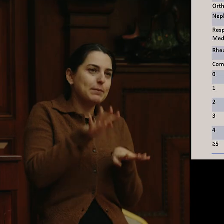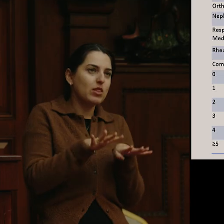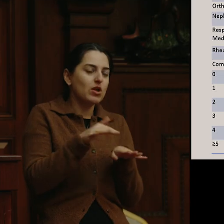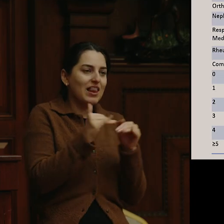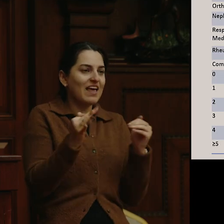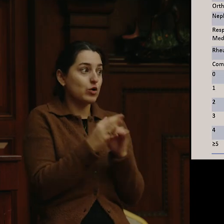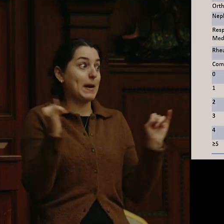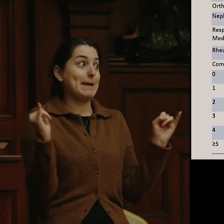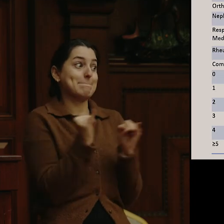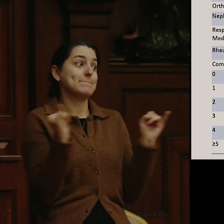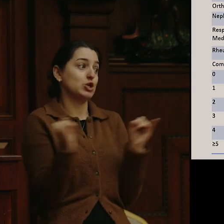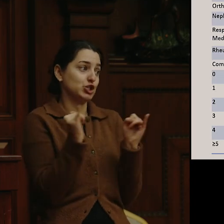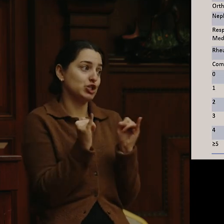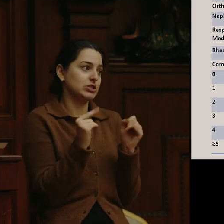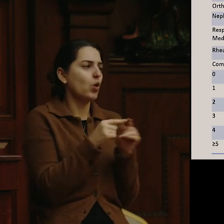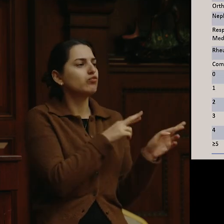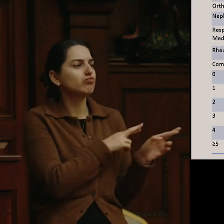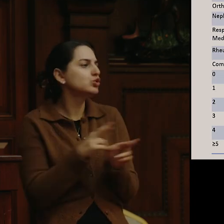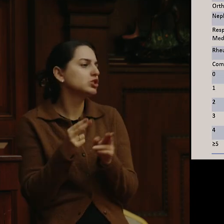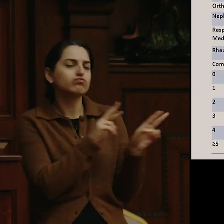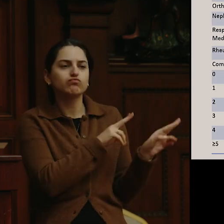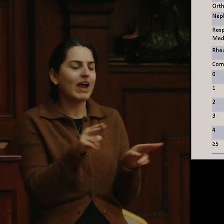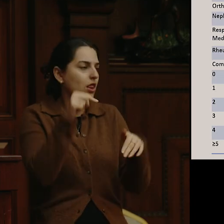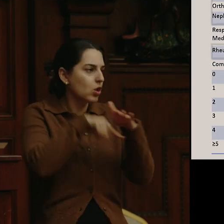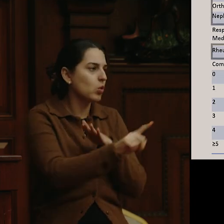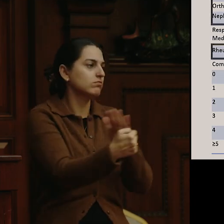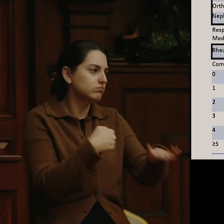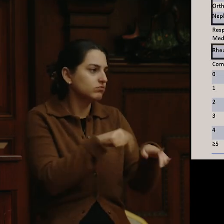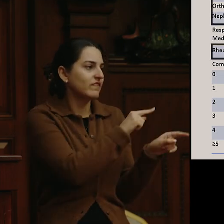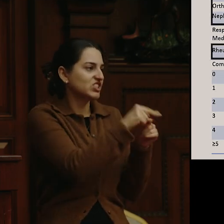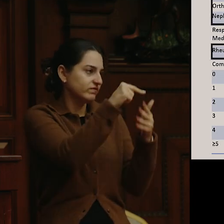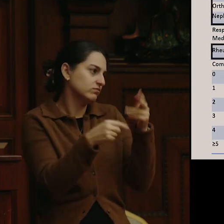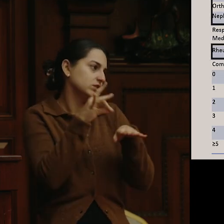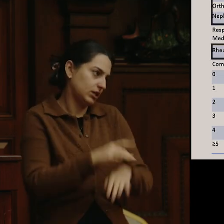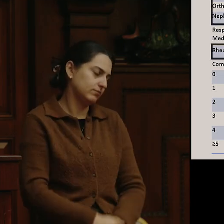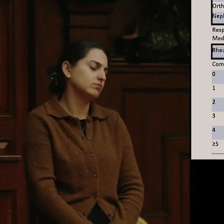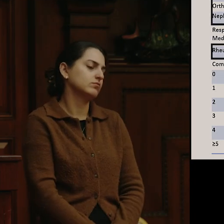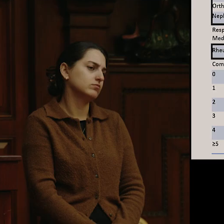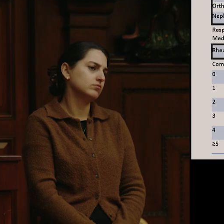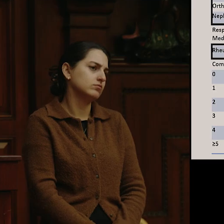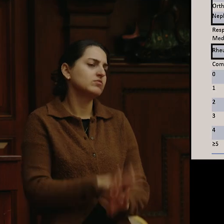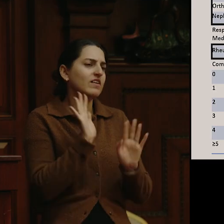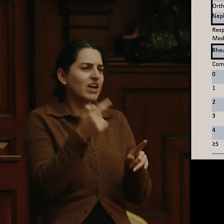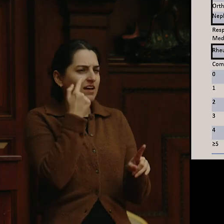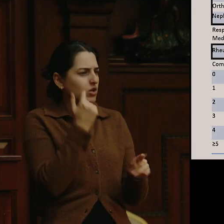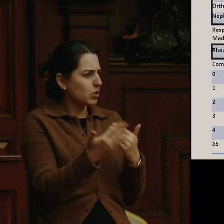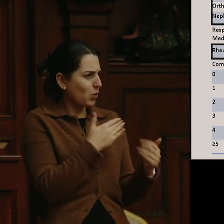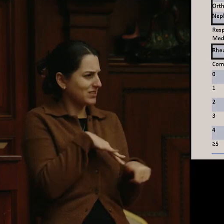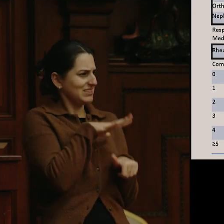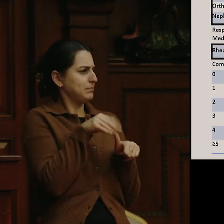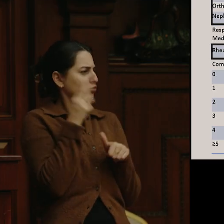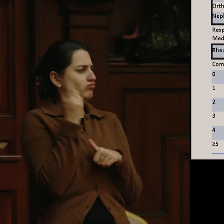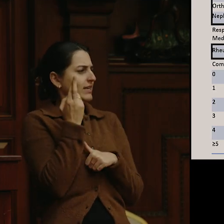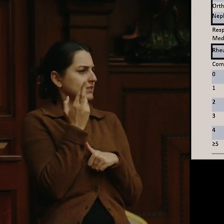of emergency versus routine admissions across the different conditions. And when we looked at what the specialty that